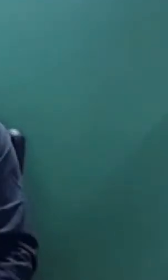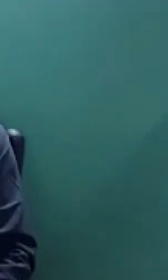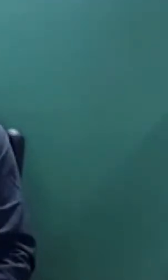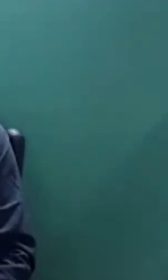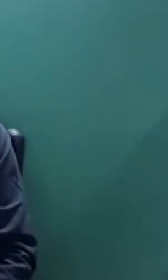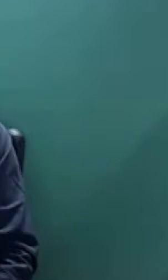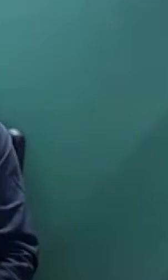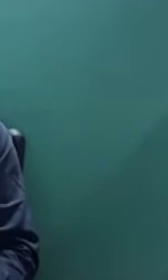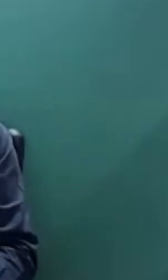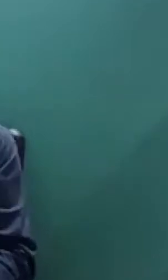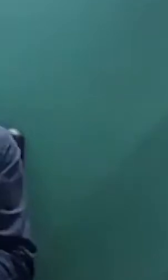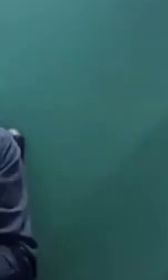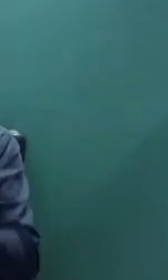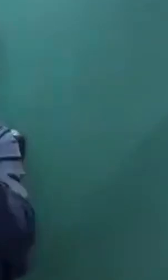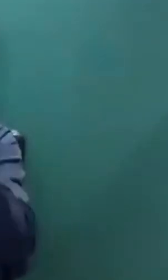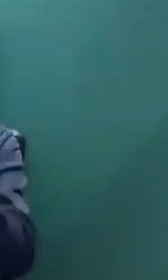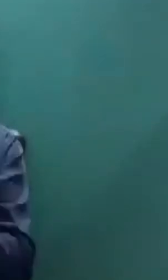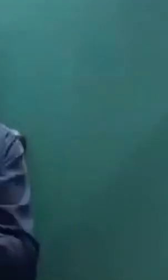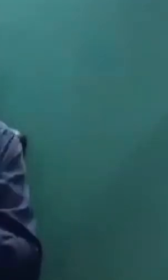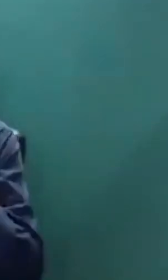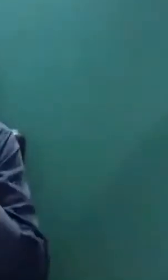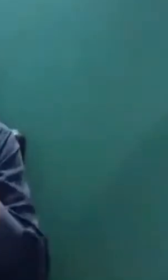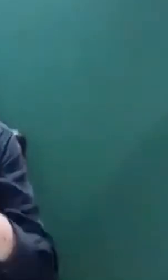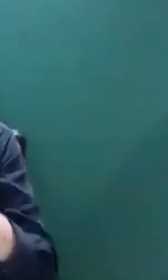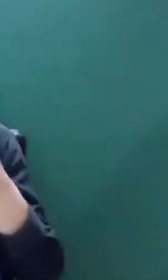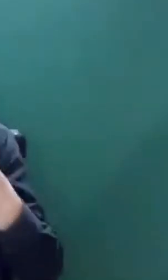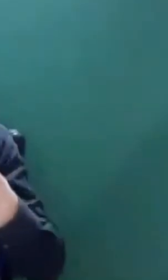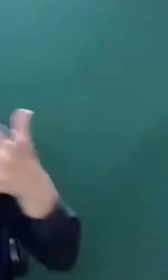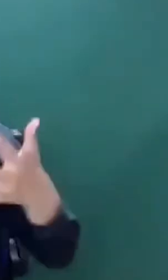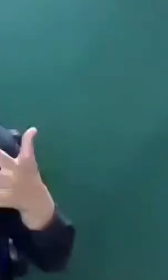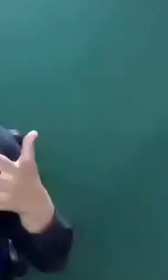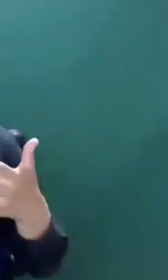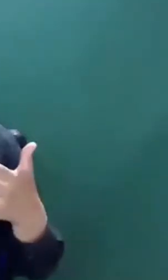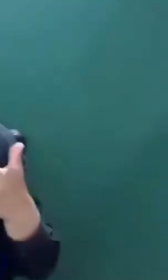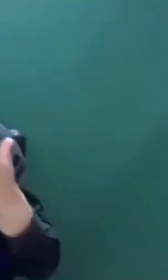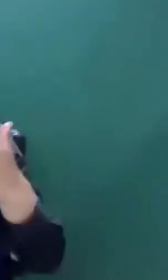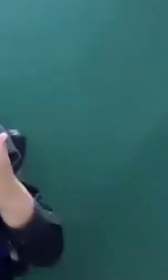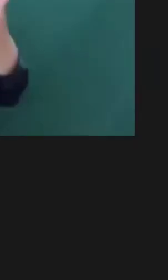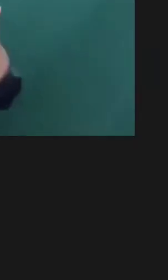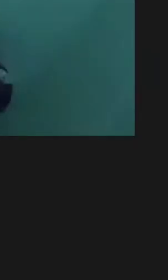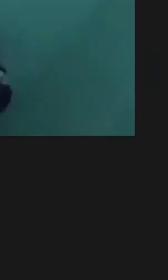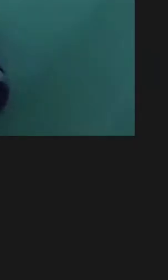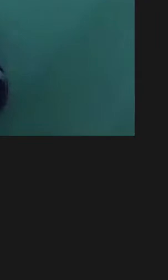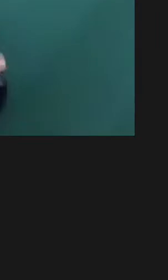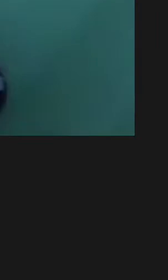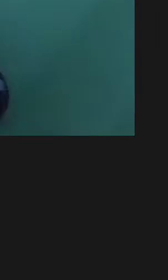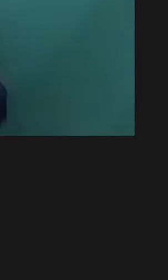The webinar is about to begin. I'll pass the floor to Dr. Ansam Hennis.